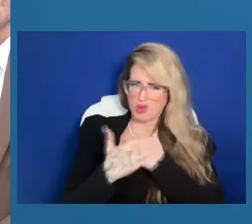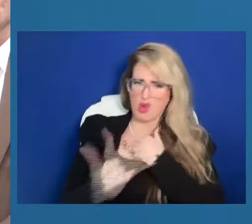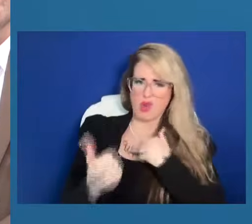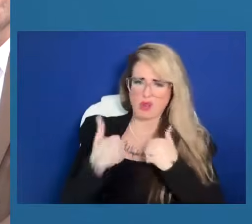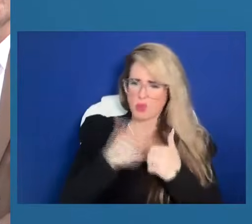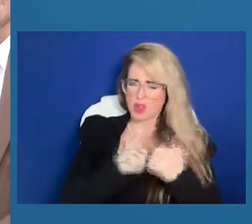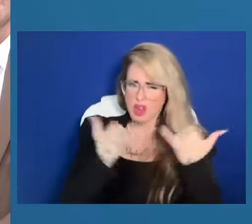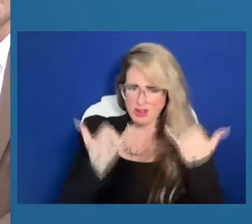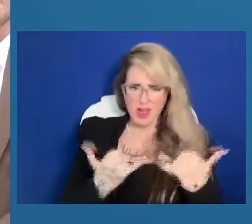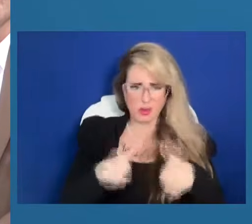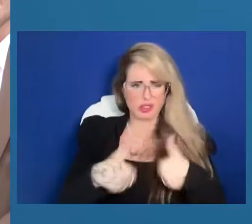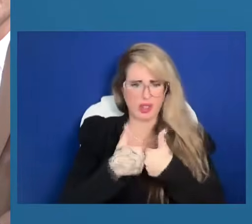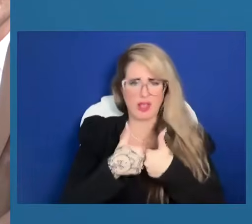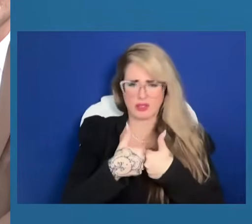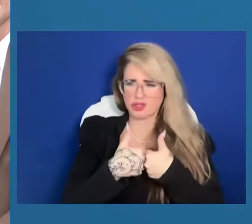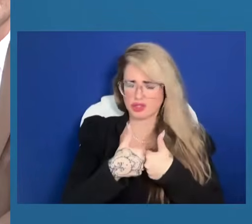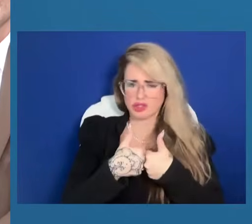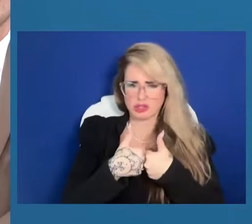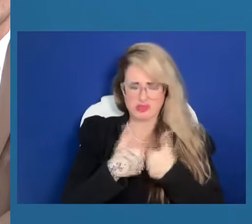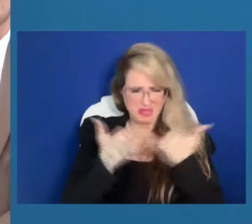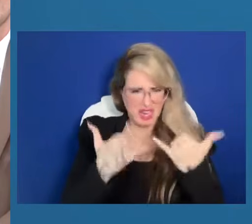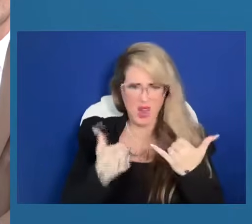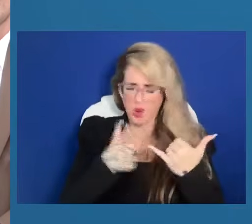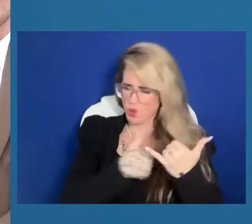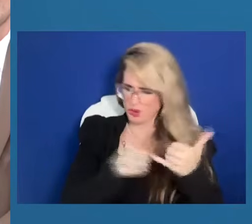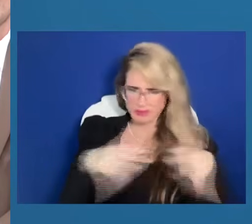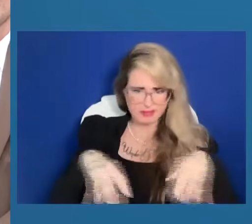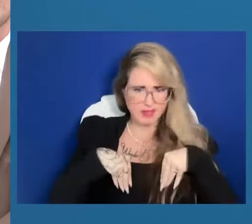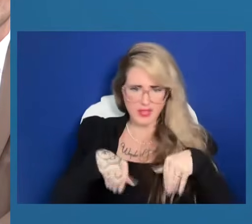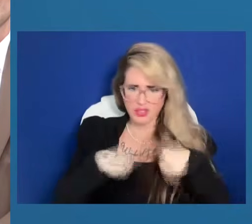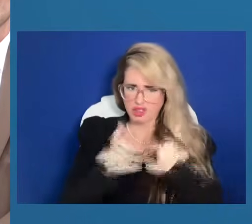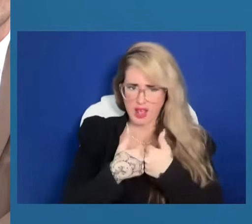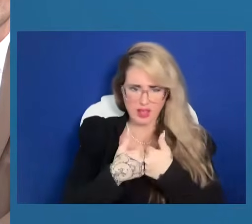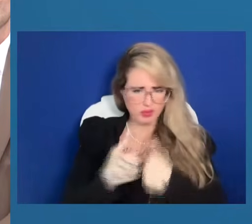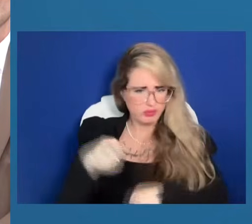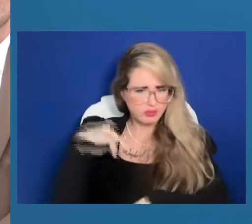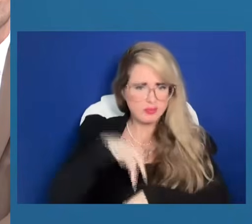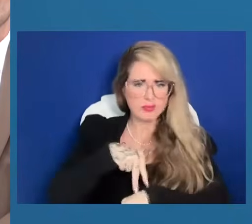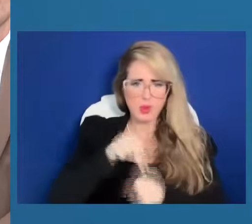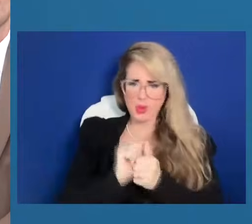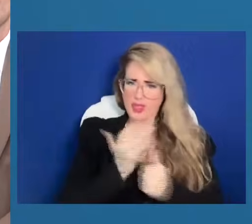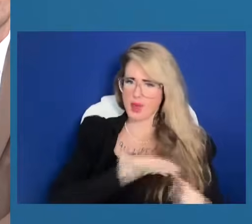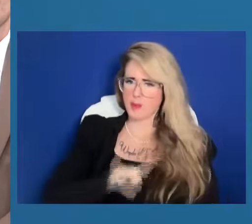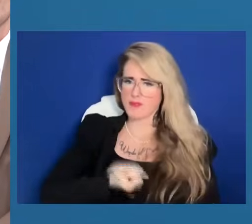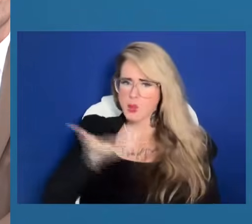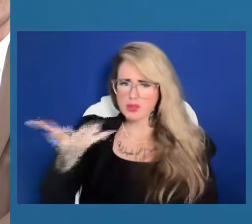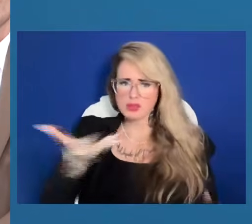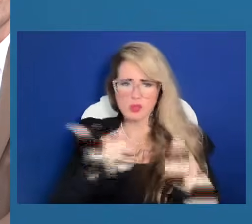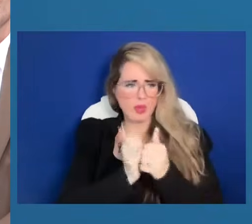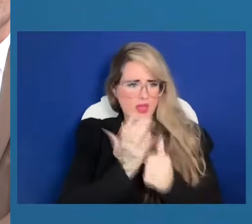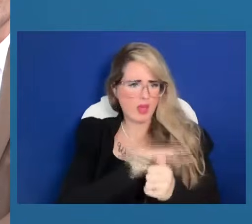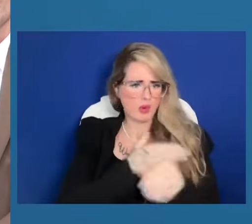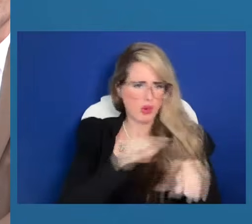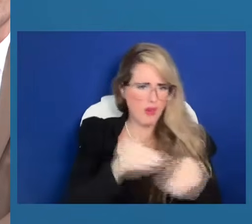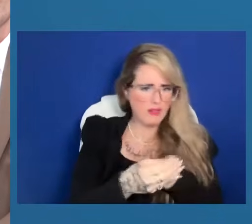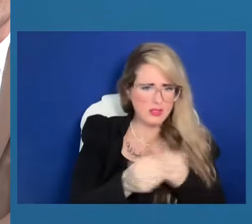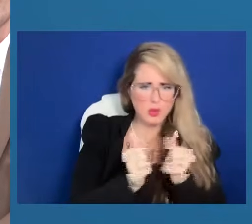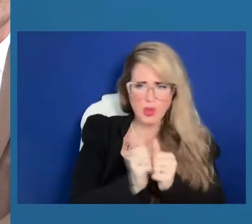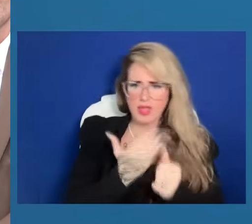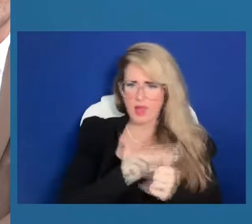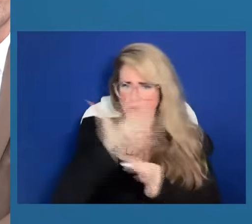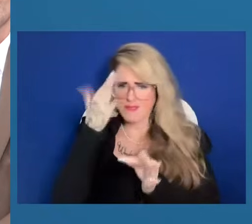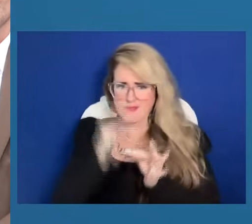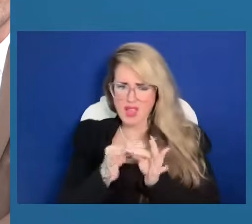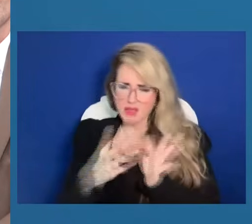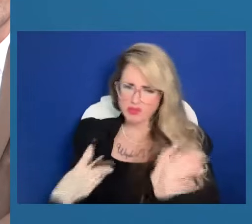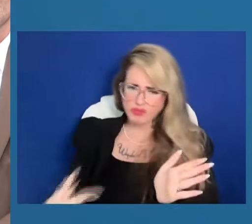moment in history to stand with our voices, our offices, our faith, to stand up for people